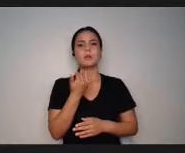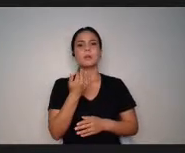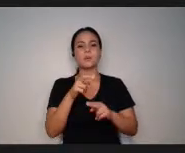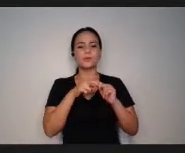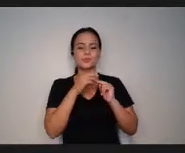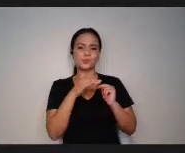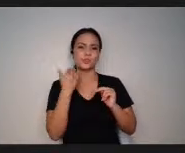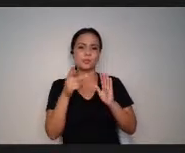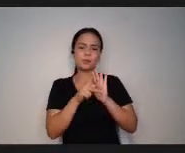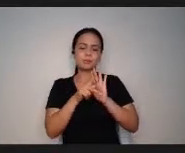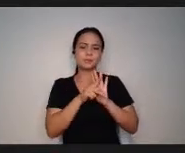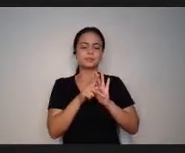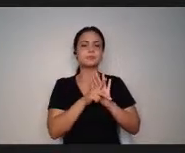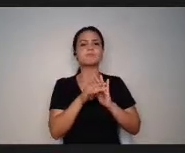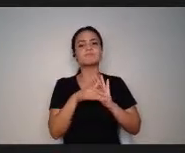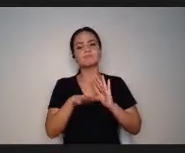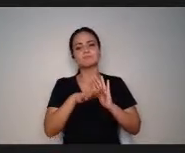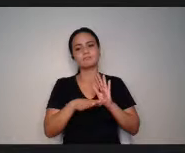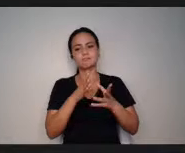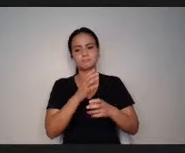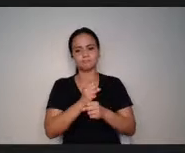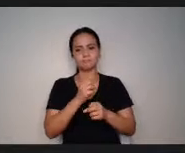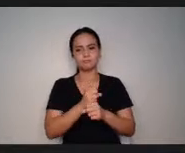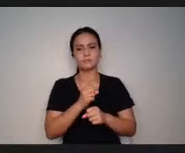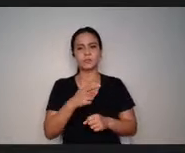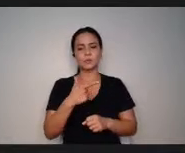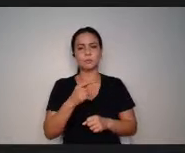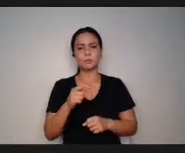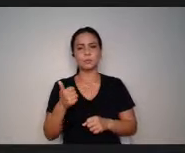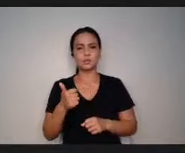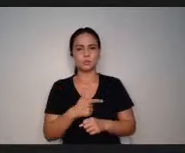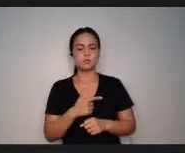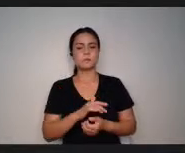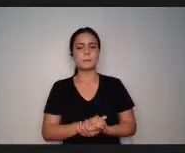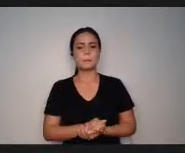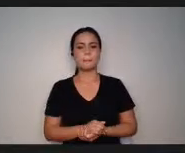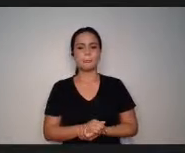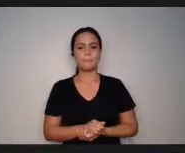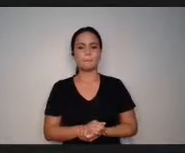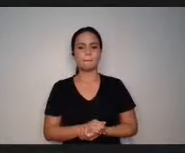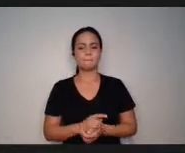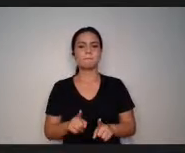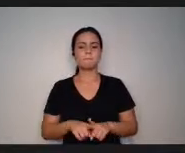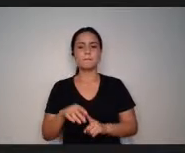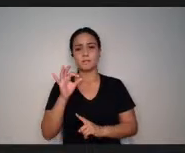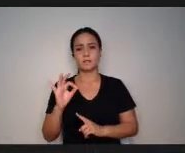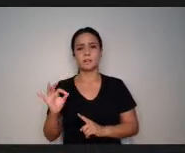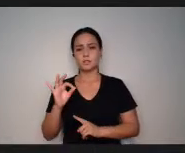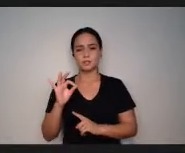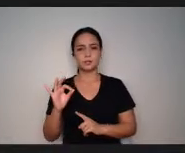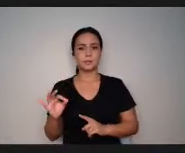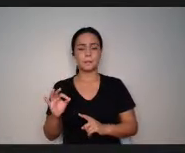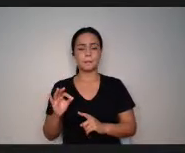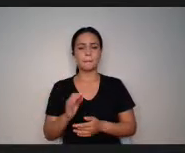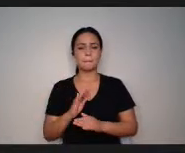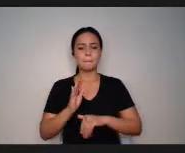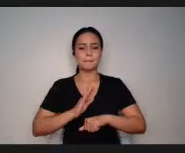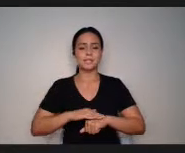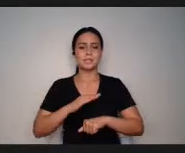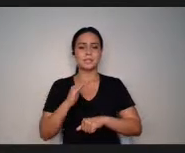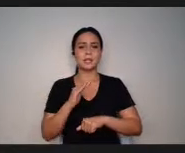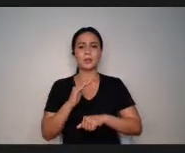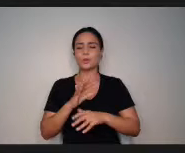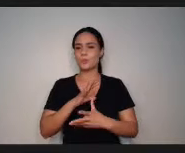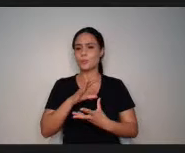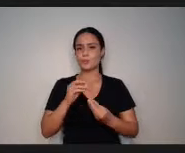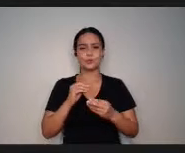2012. And the suicide rates have been increasing globally. We know that this is because of common